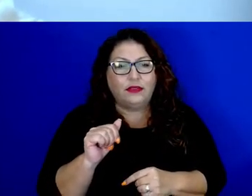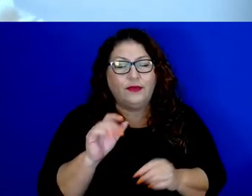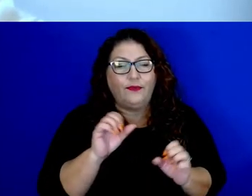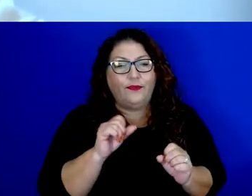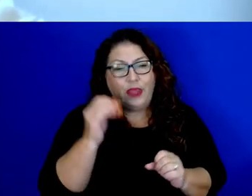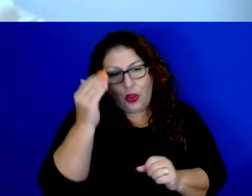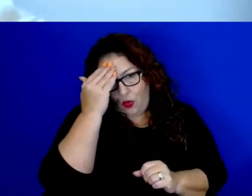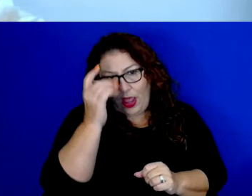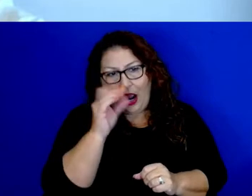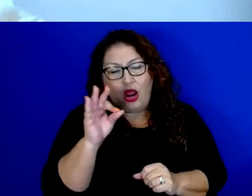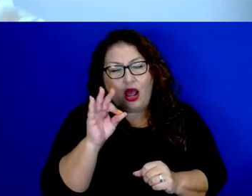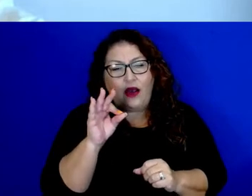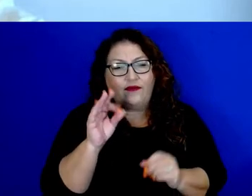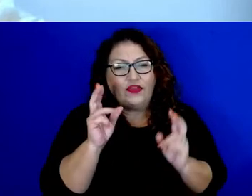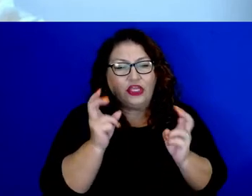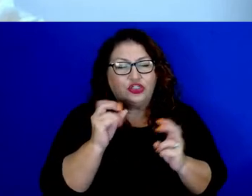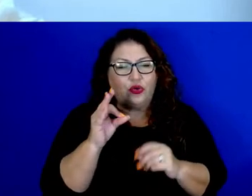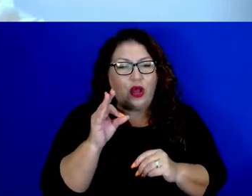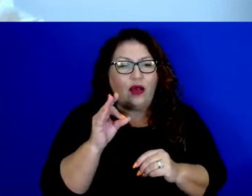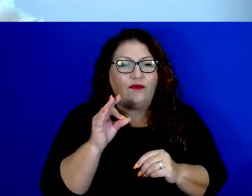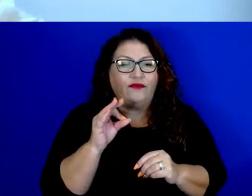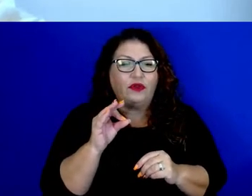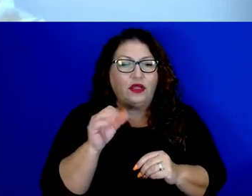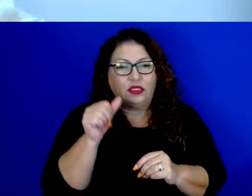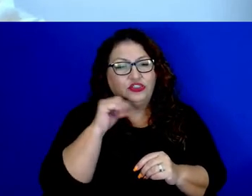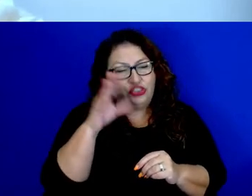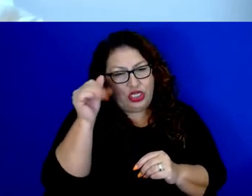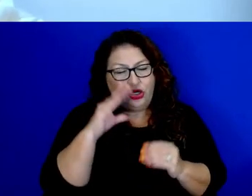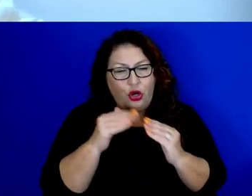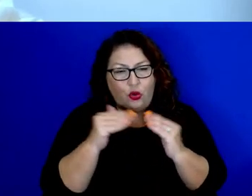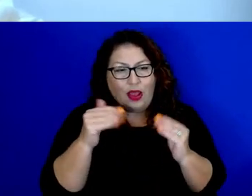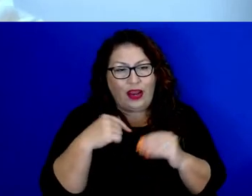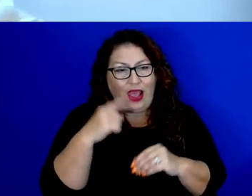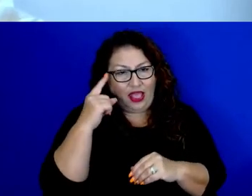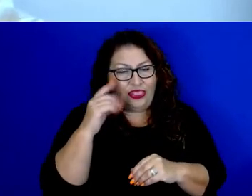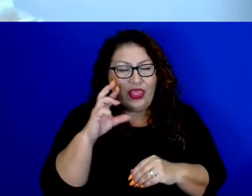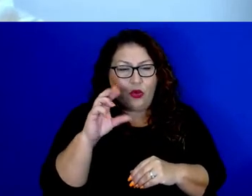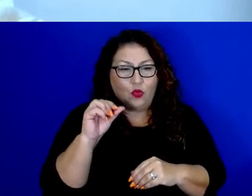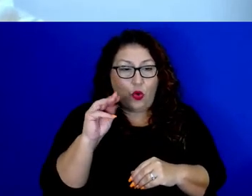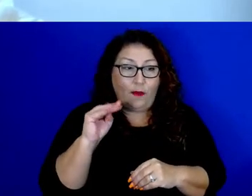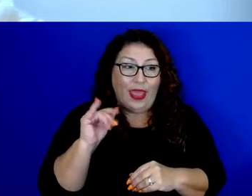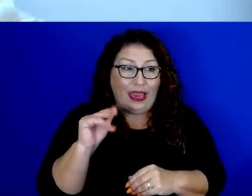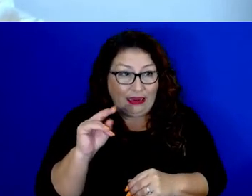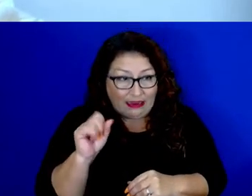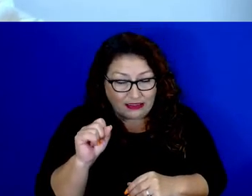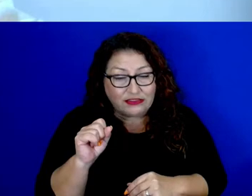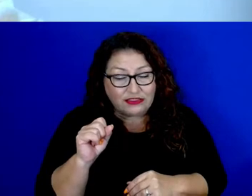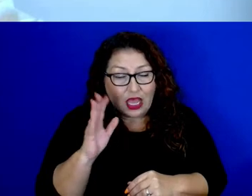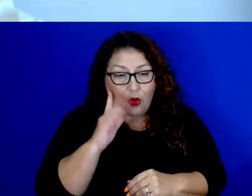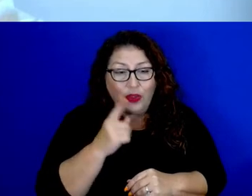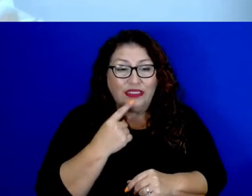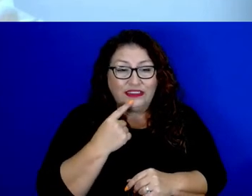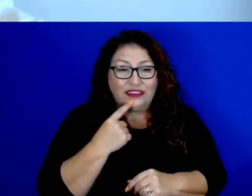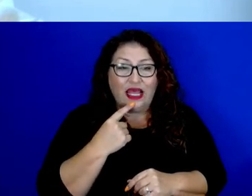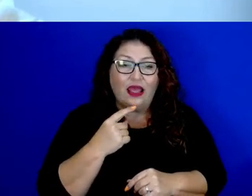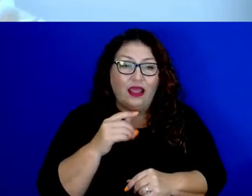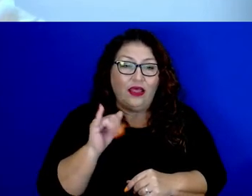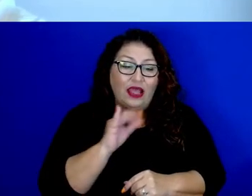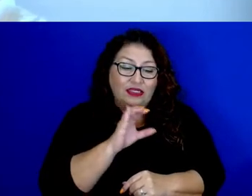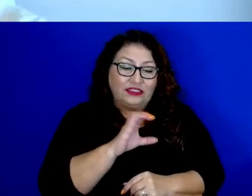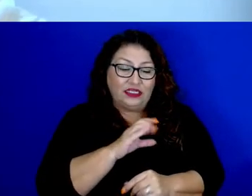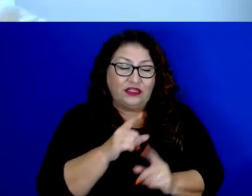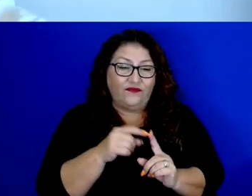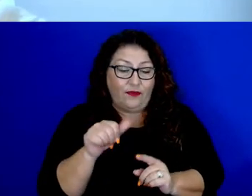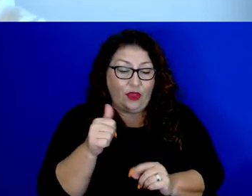gender equality, I think that indeed Romanians, as I will dare to say, citizens from the other member states are looking at the European